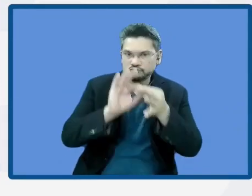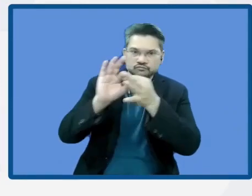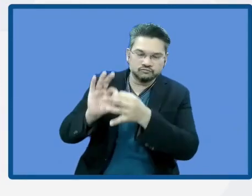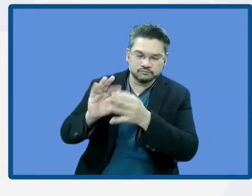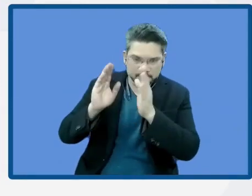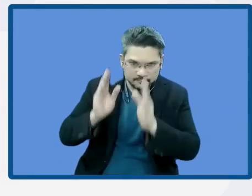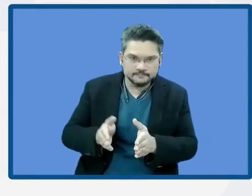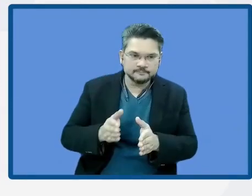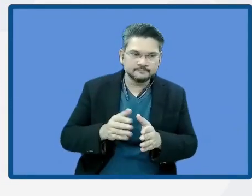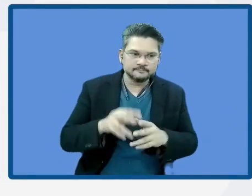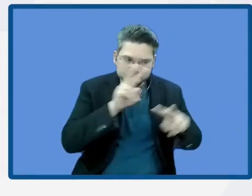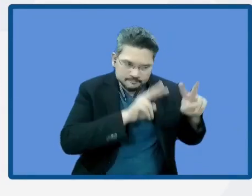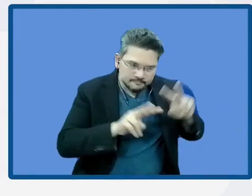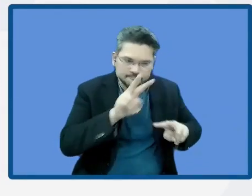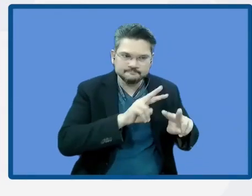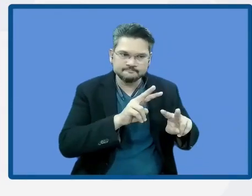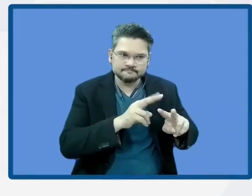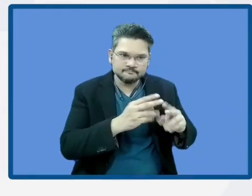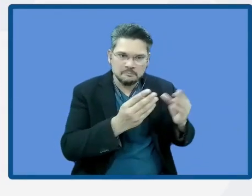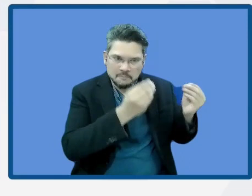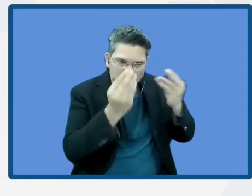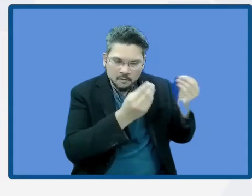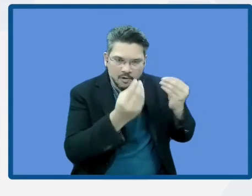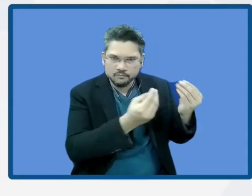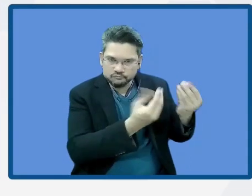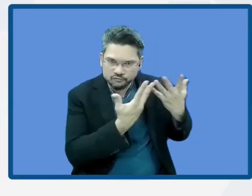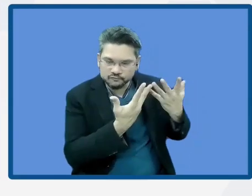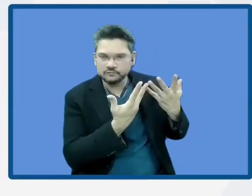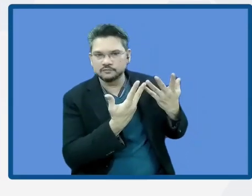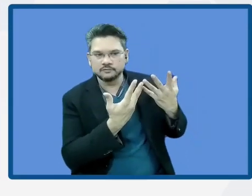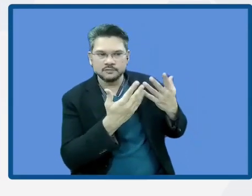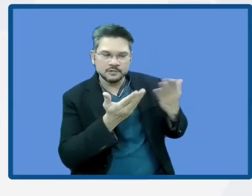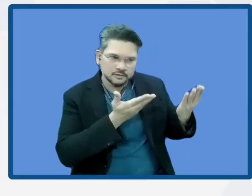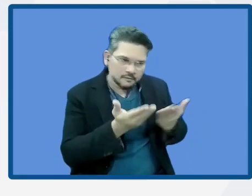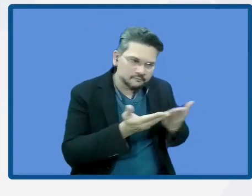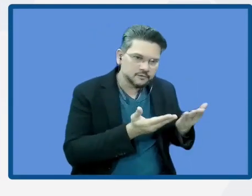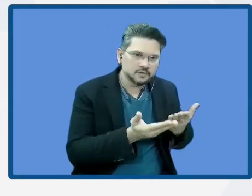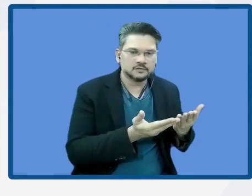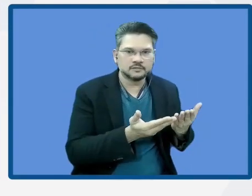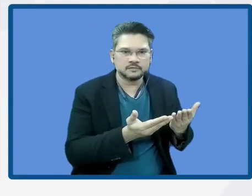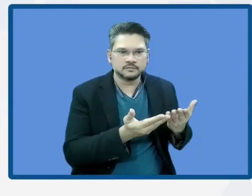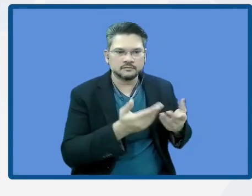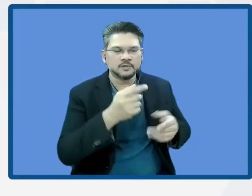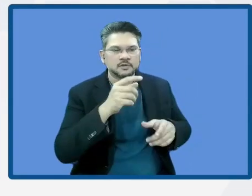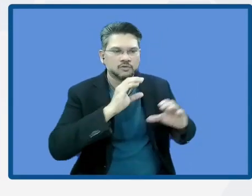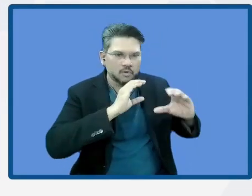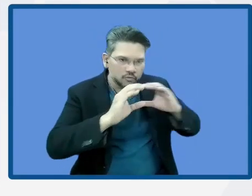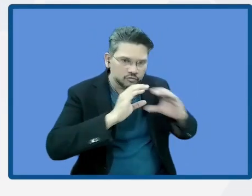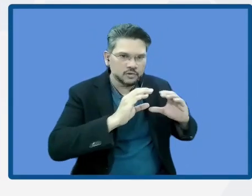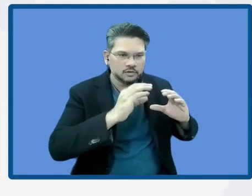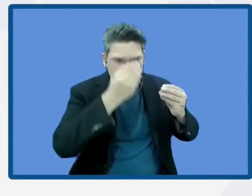surveillance and alert, service, promotion, disclosure, communication,